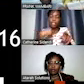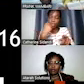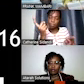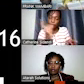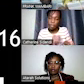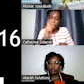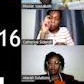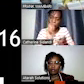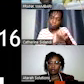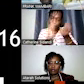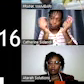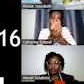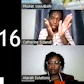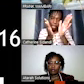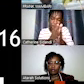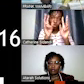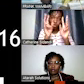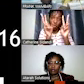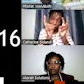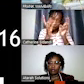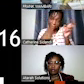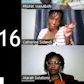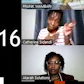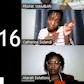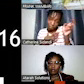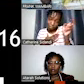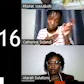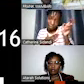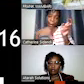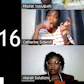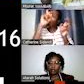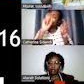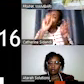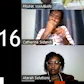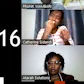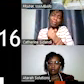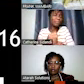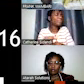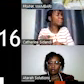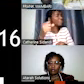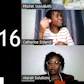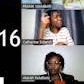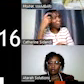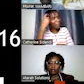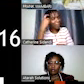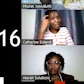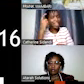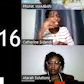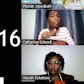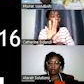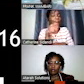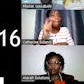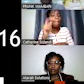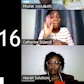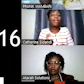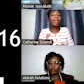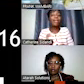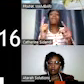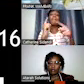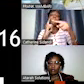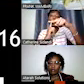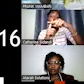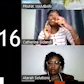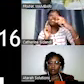my quote is, you must make up your mind, have a positive approach. You need to